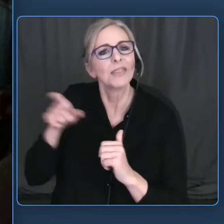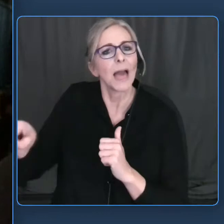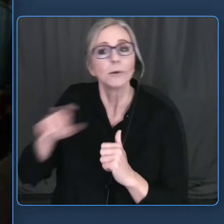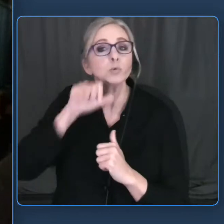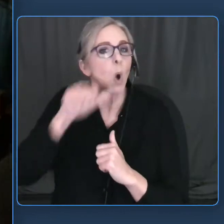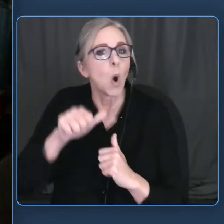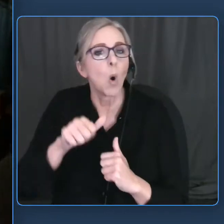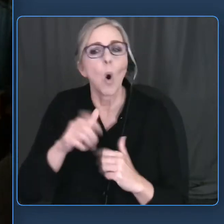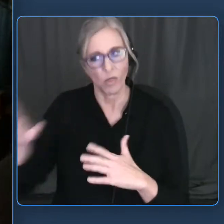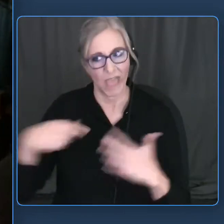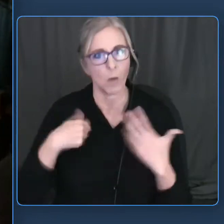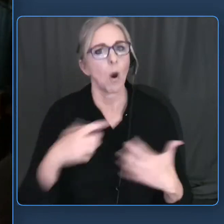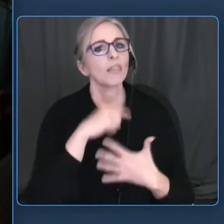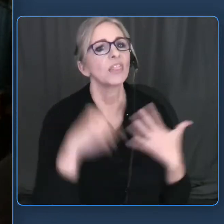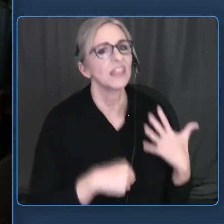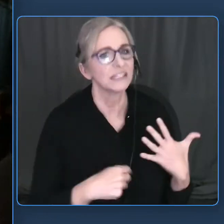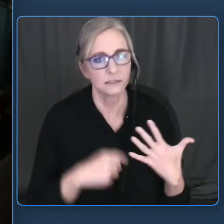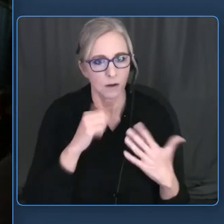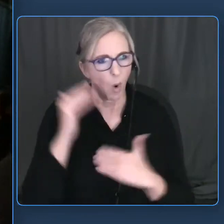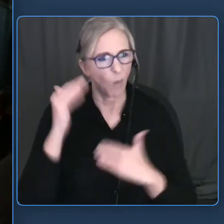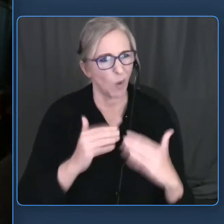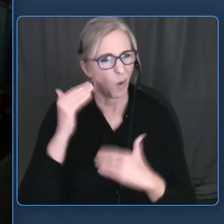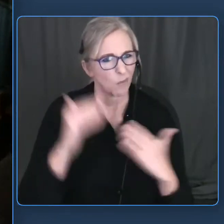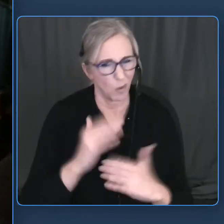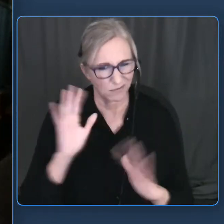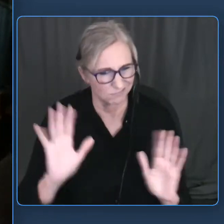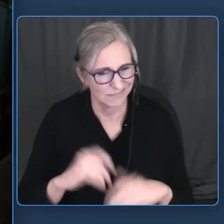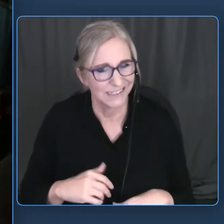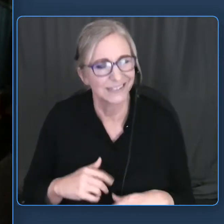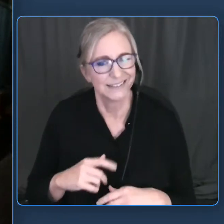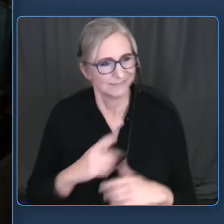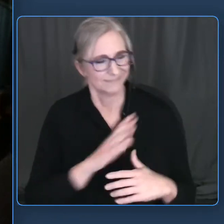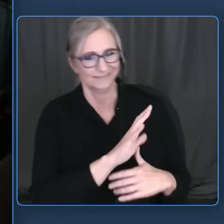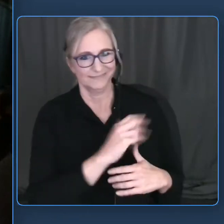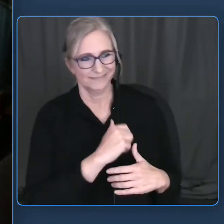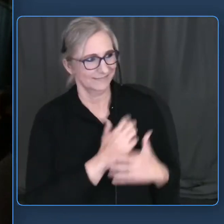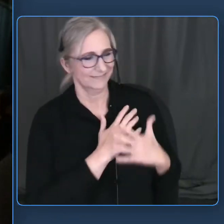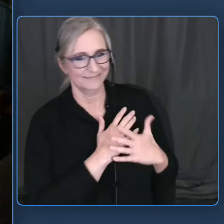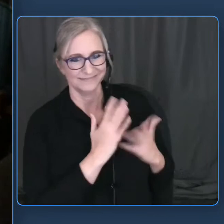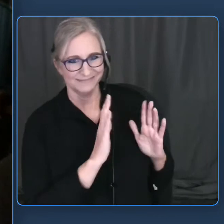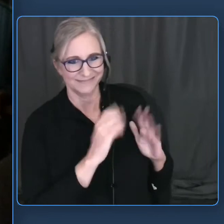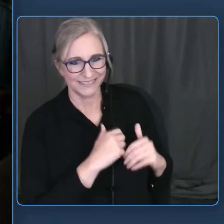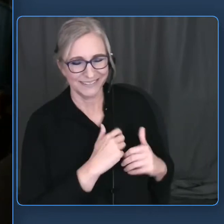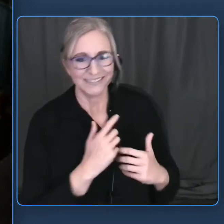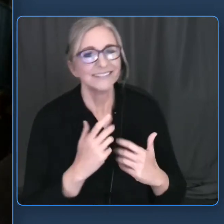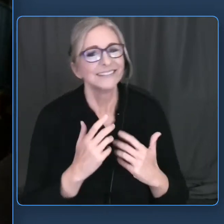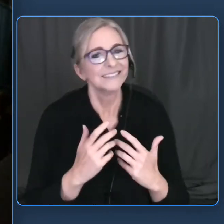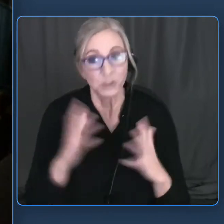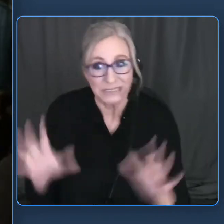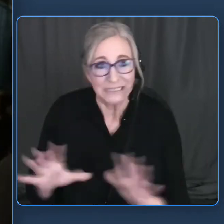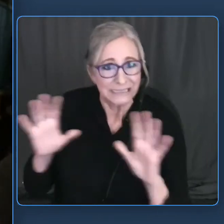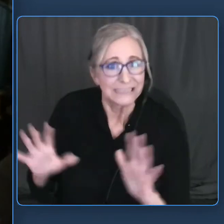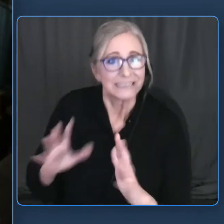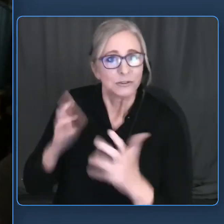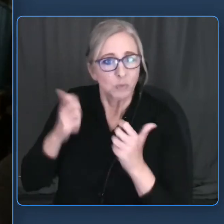Don't make the decision for them. Don't overreach to the point where they start to feel uncomfortable, because now you're doing so much